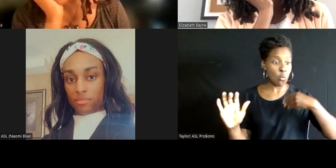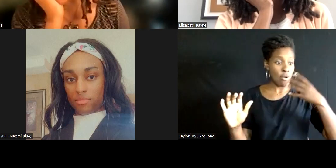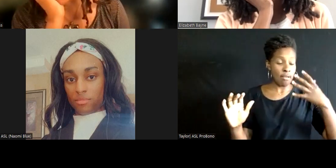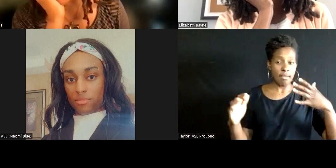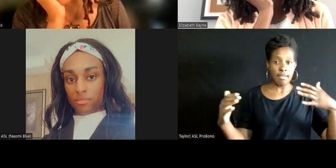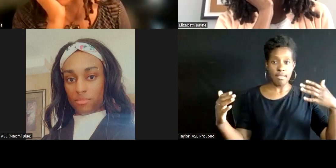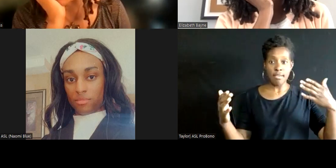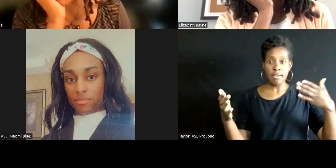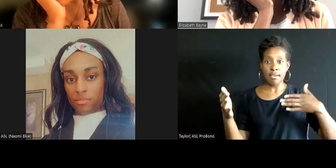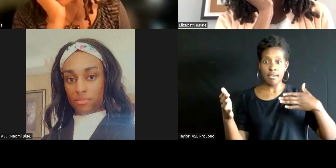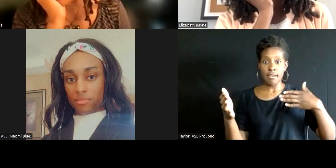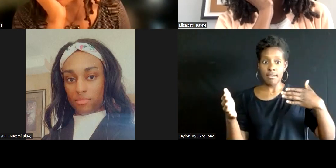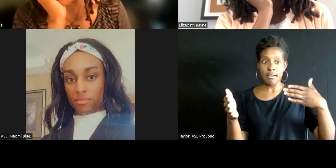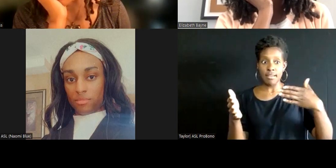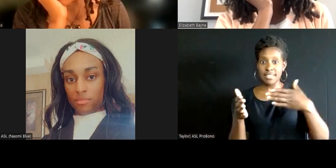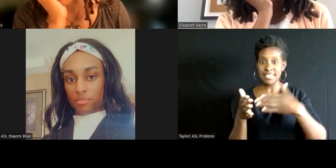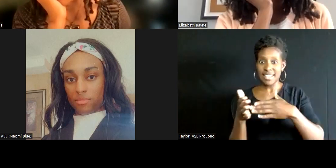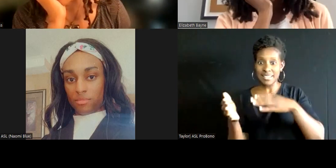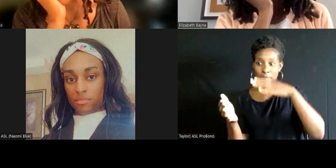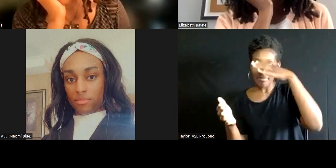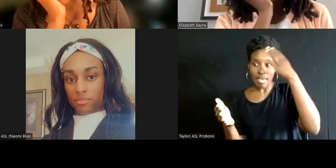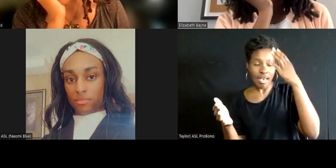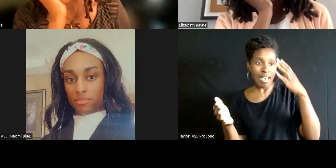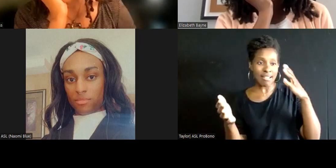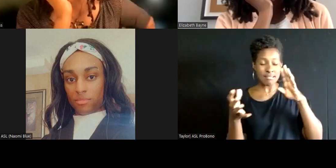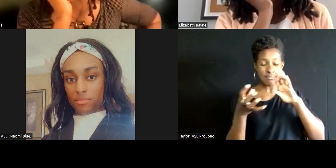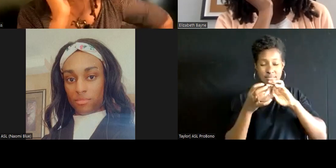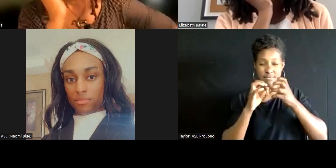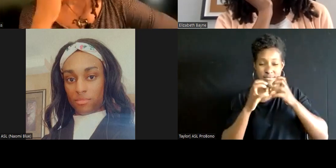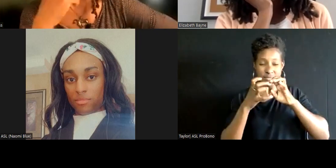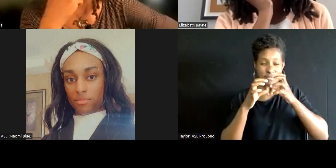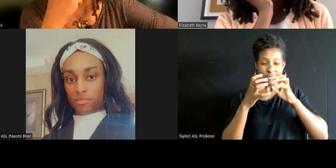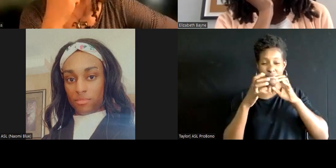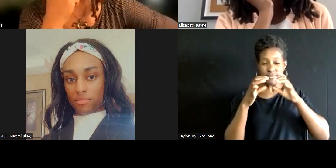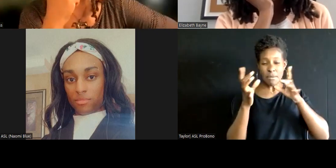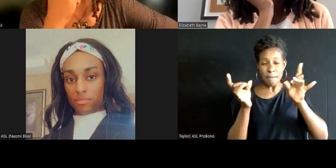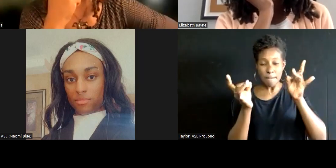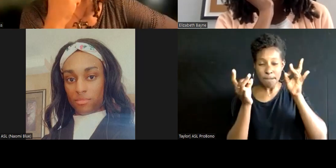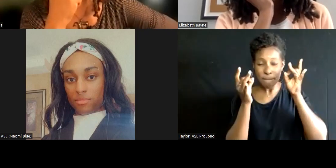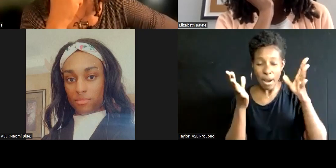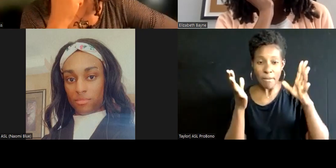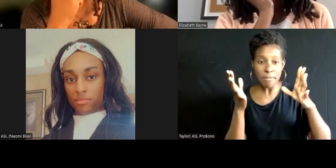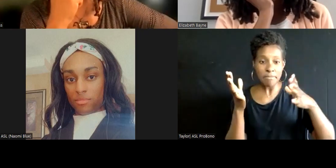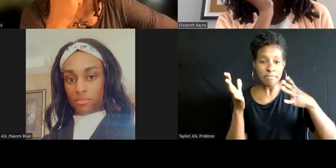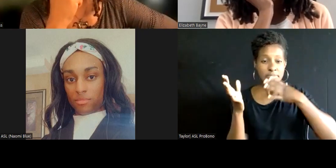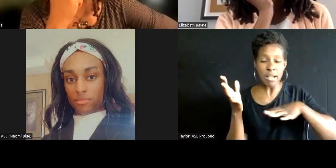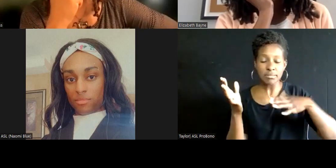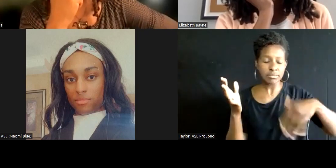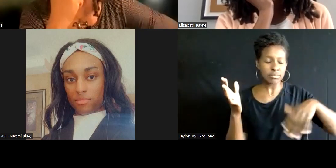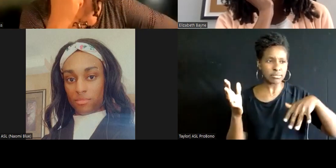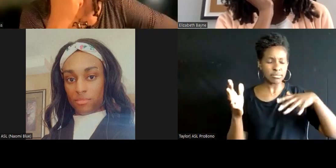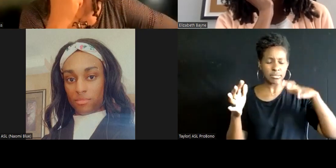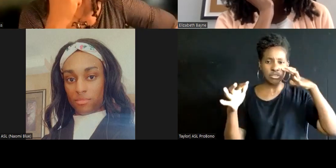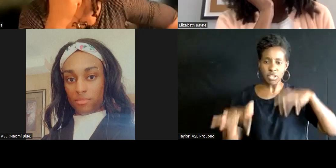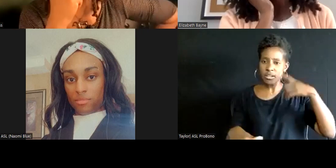will cut off their own nose, they will spite their own face, is just amazing to me. And